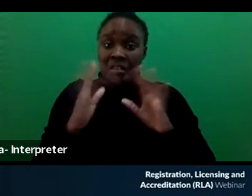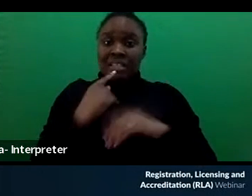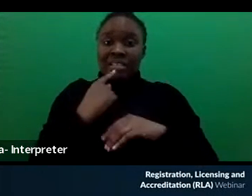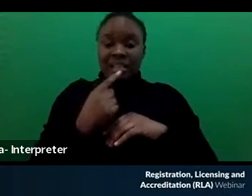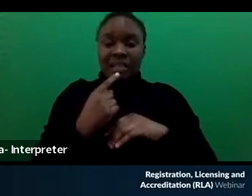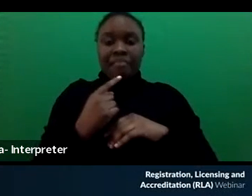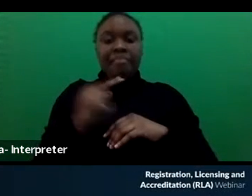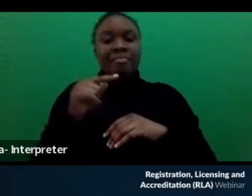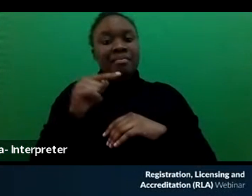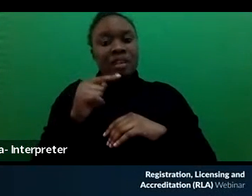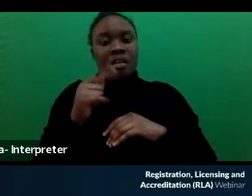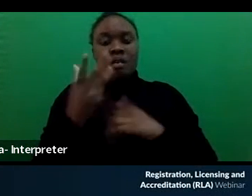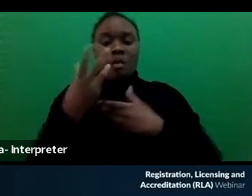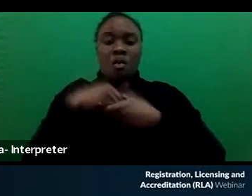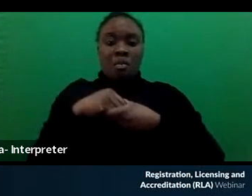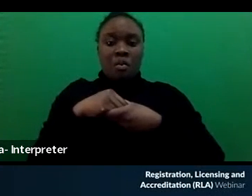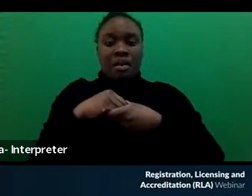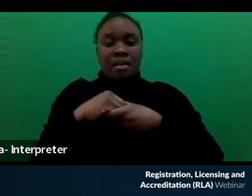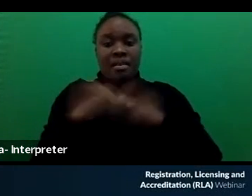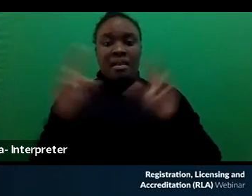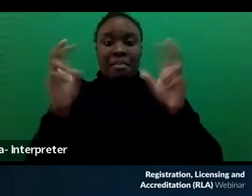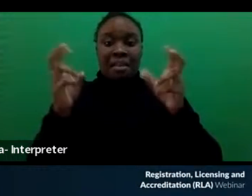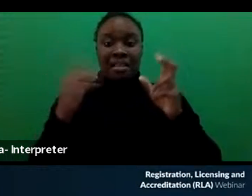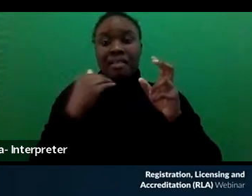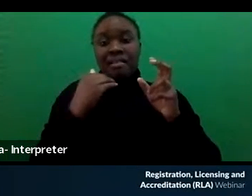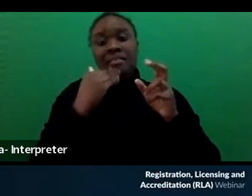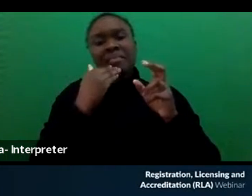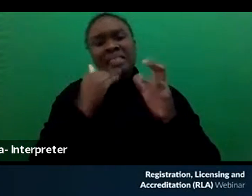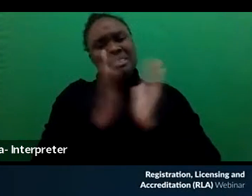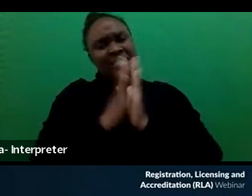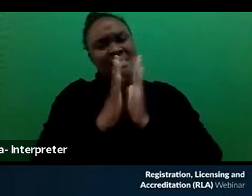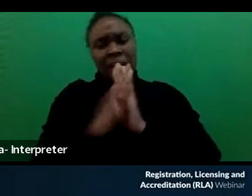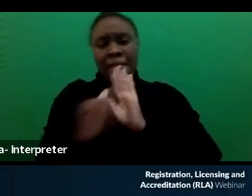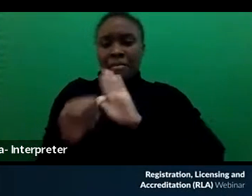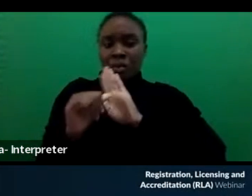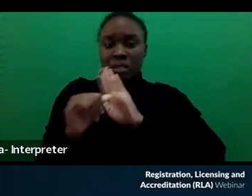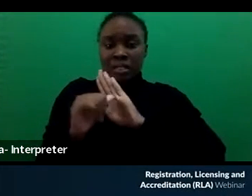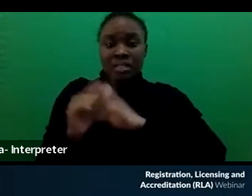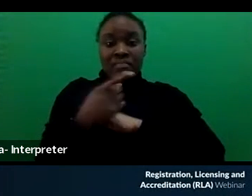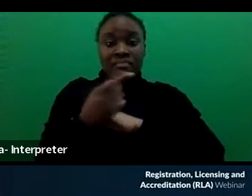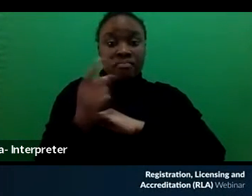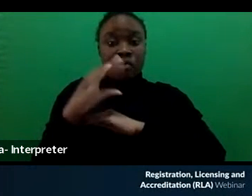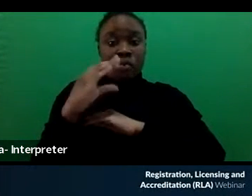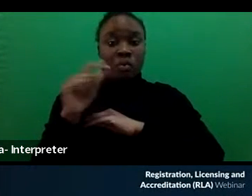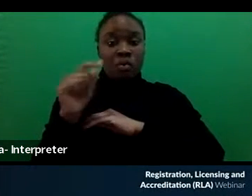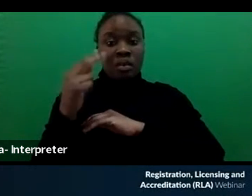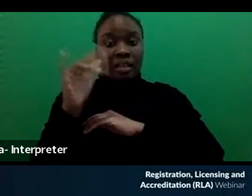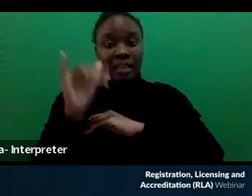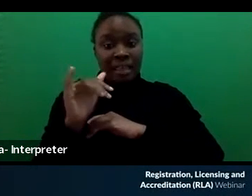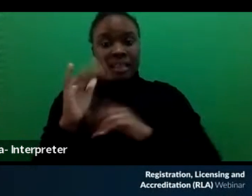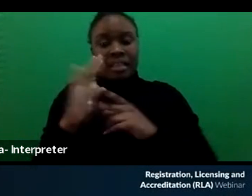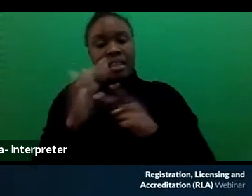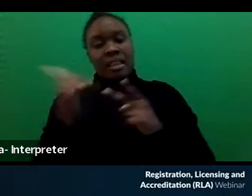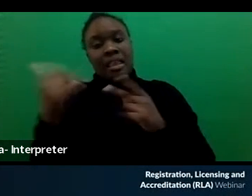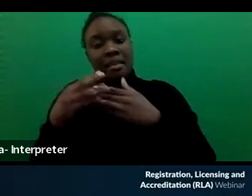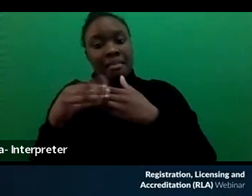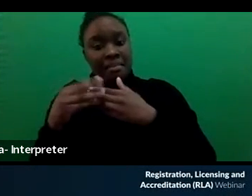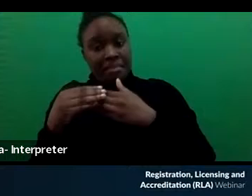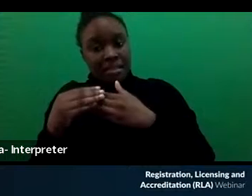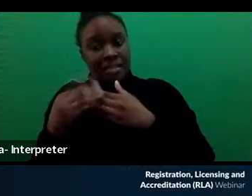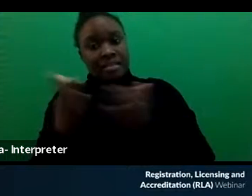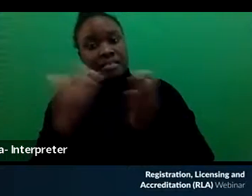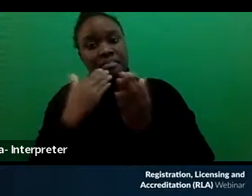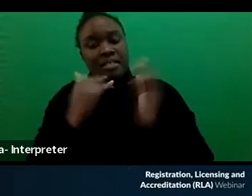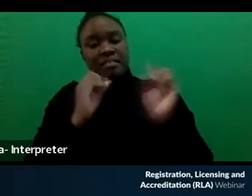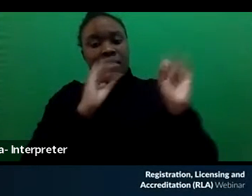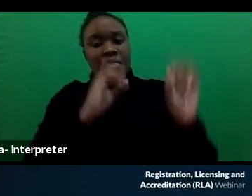letter. So it's very much important that Kathy and other members of trade, they upload that letter.